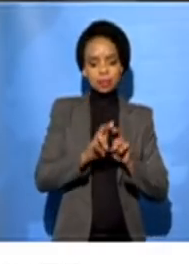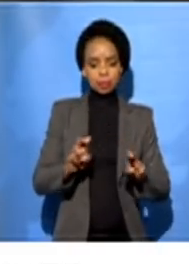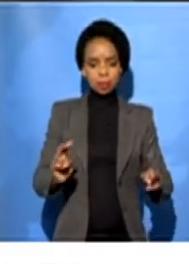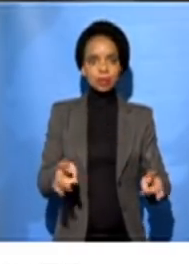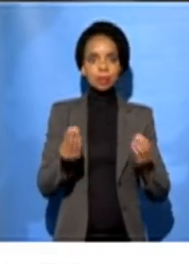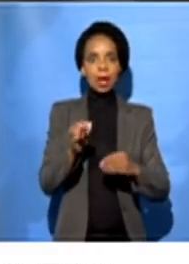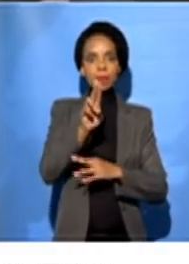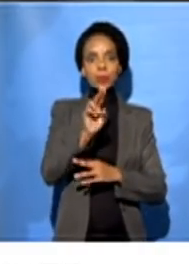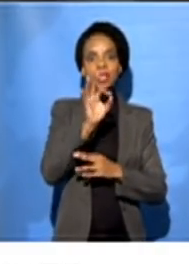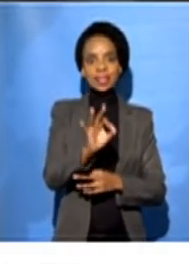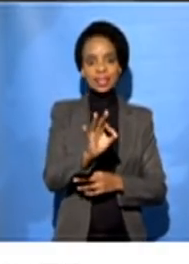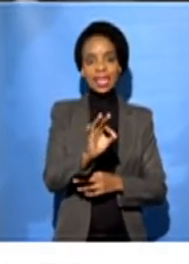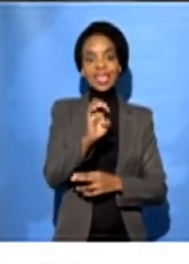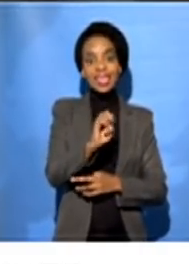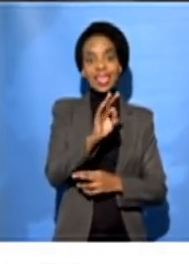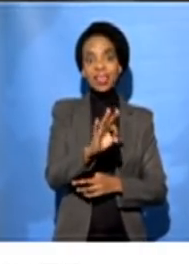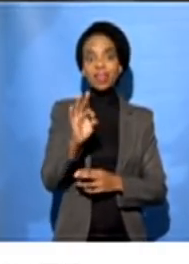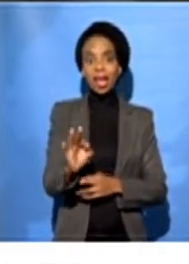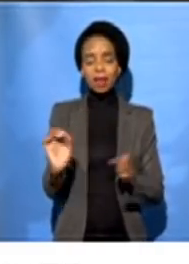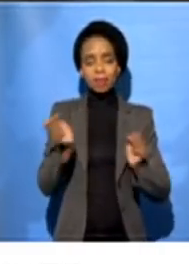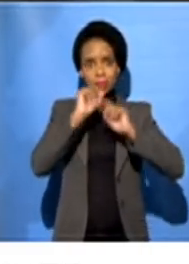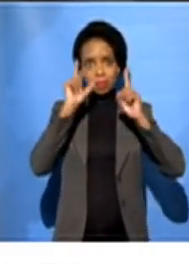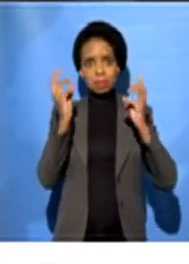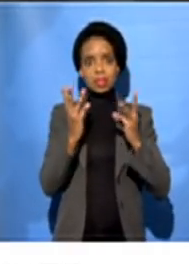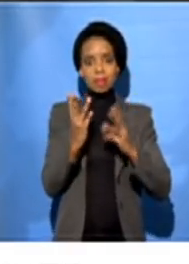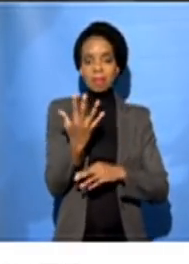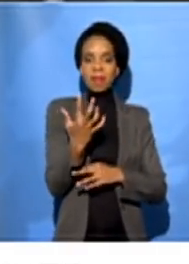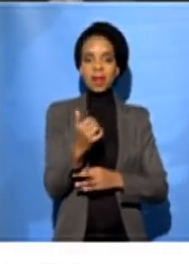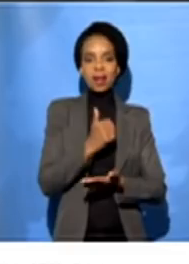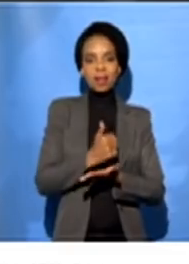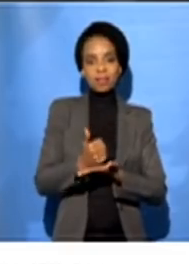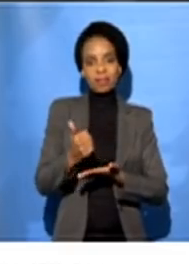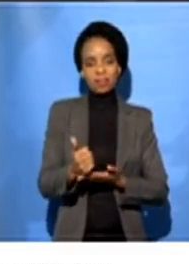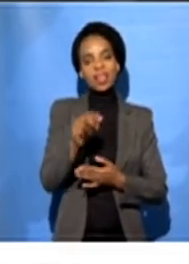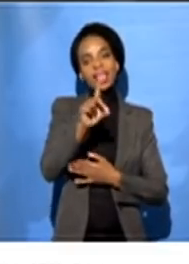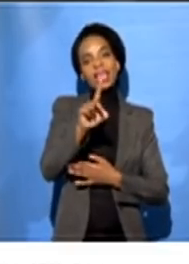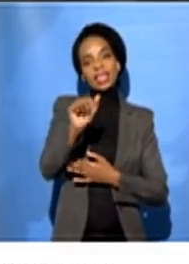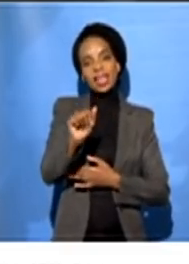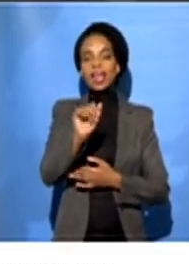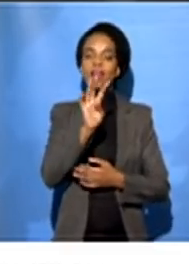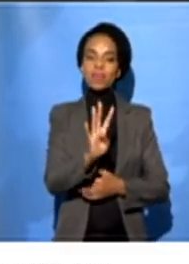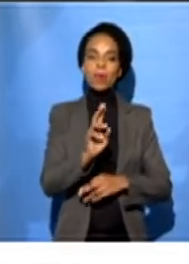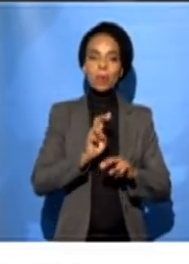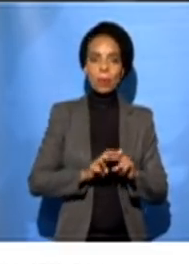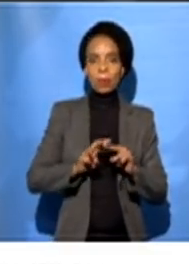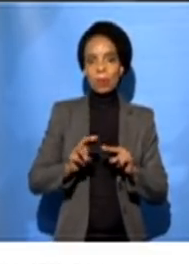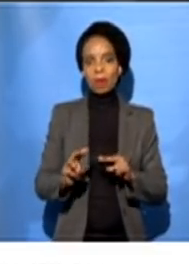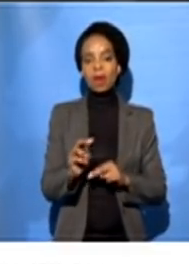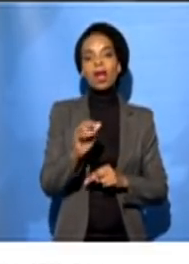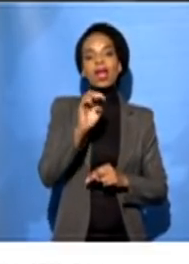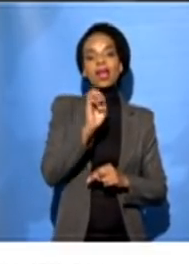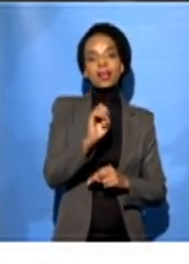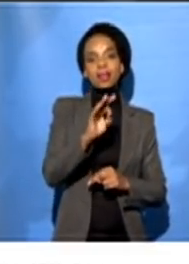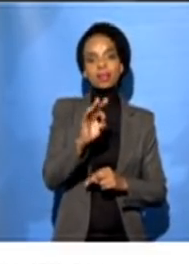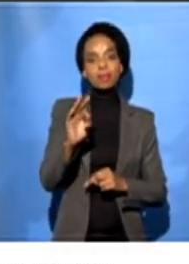and the EFF surprised everybody with 5 seats, and then the DA obtained only 4, with the Freedom Front obtaining only